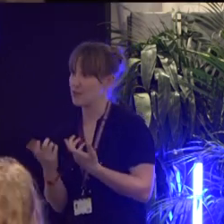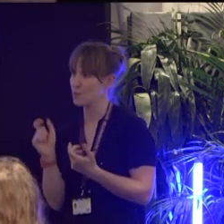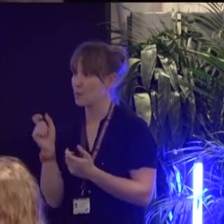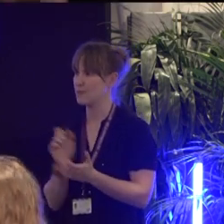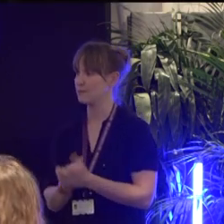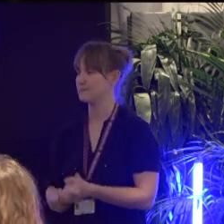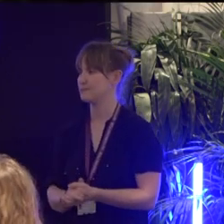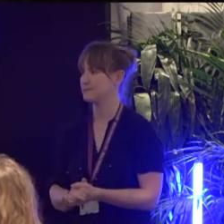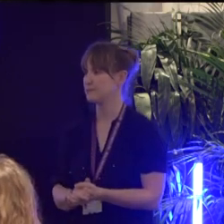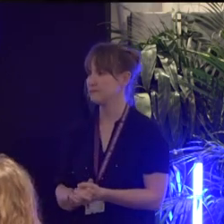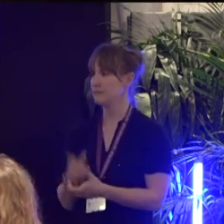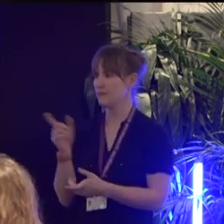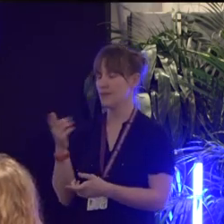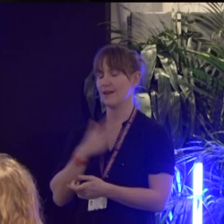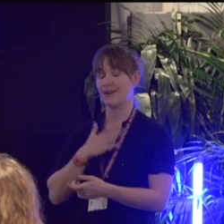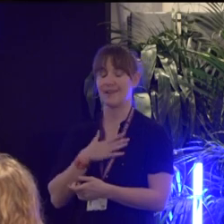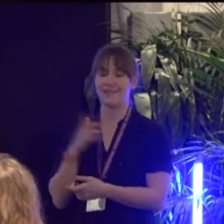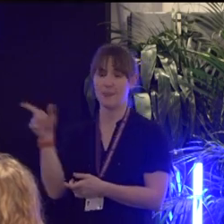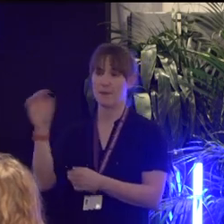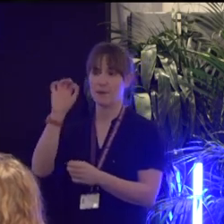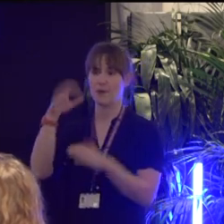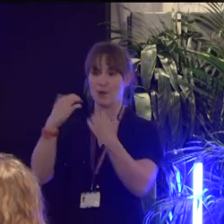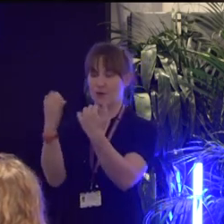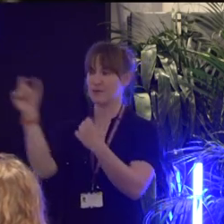I like talking about the same thing over and over again.